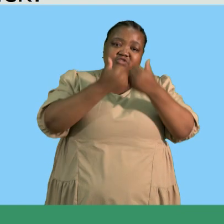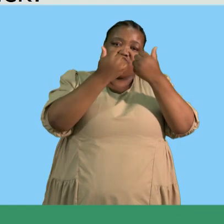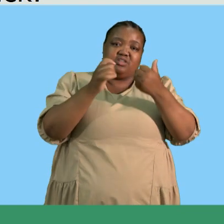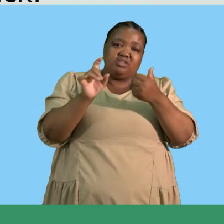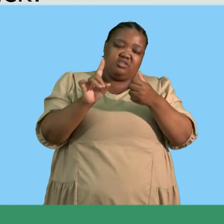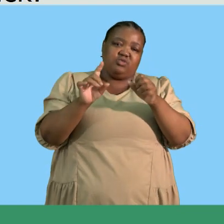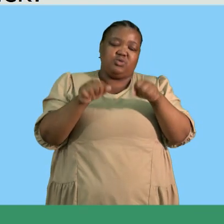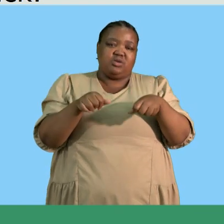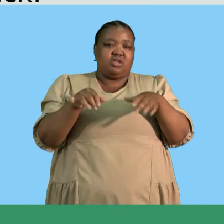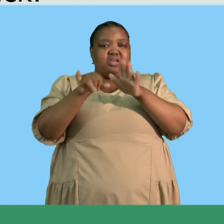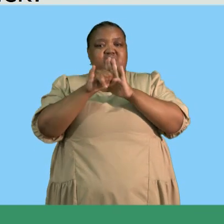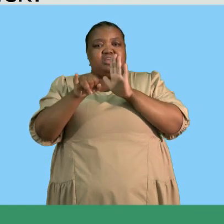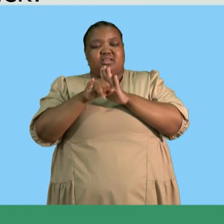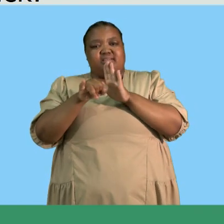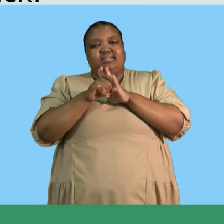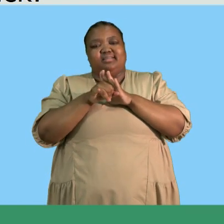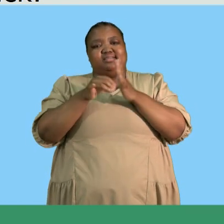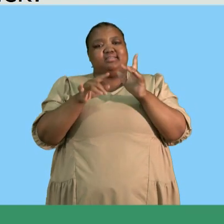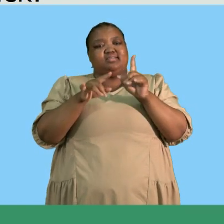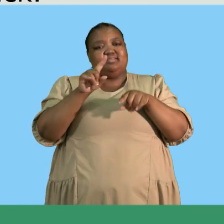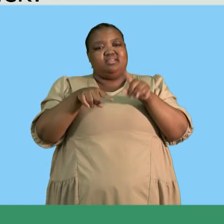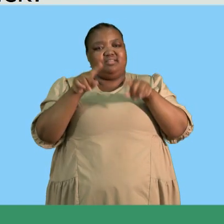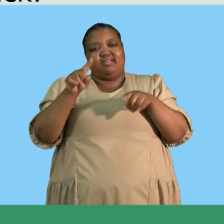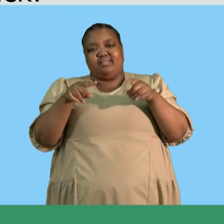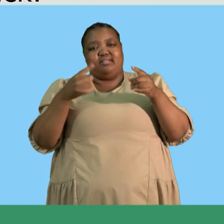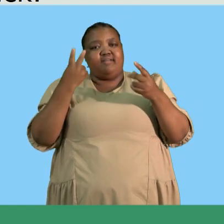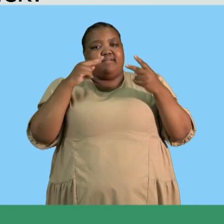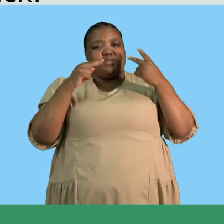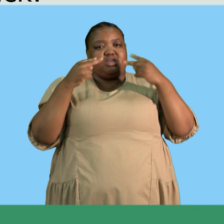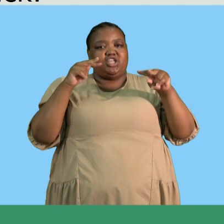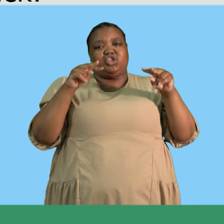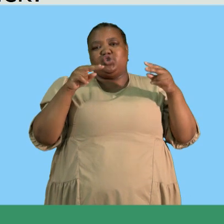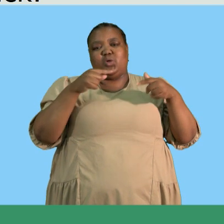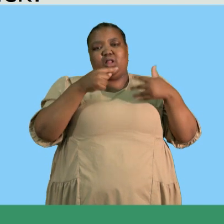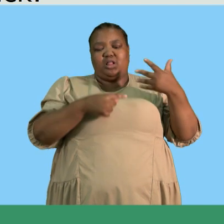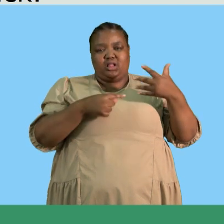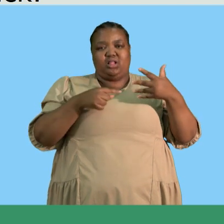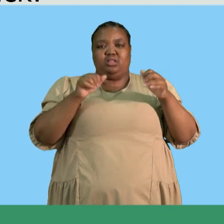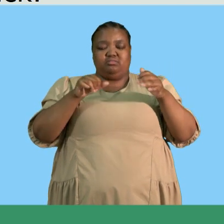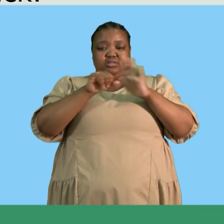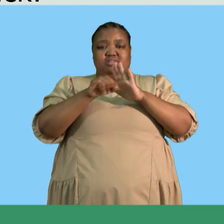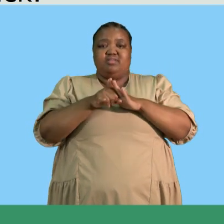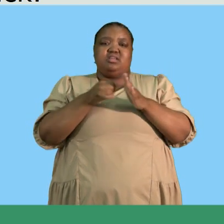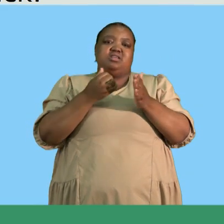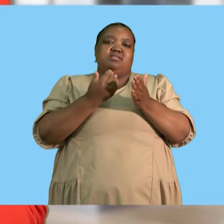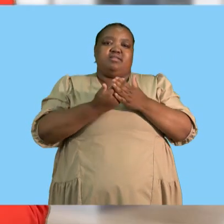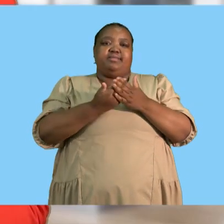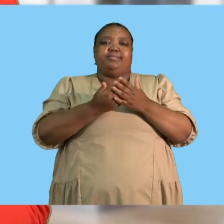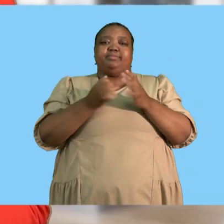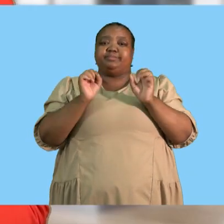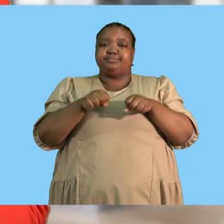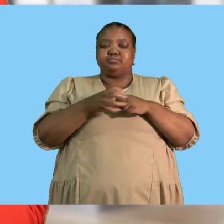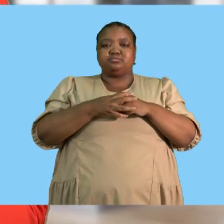a challenge in identifying the different visual aids from the scenario. Again,